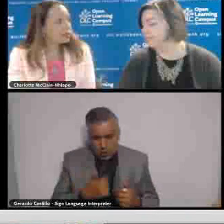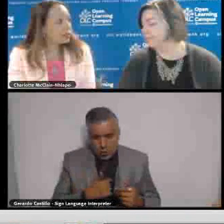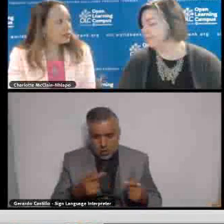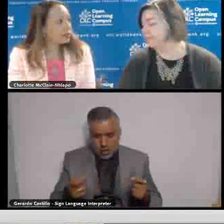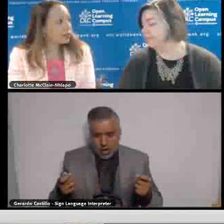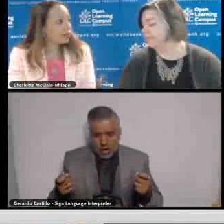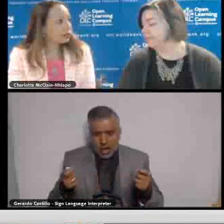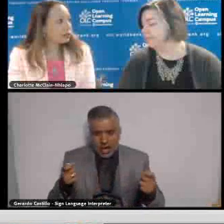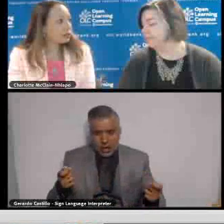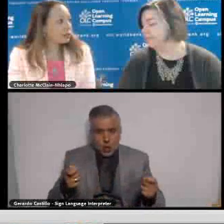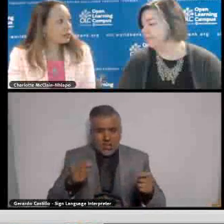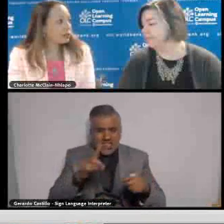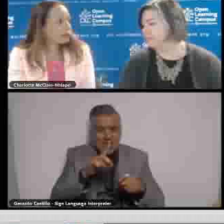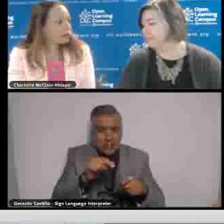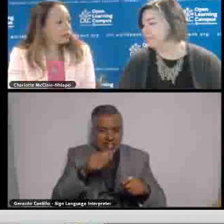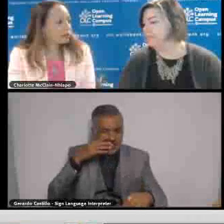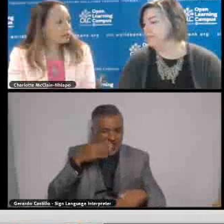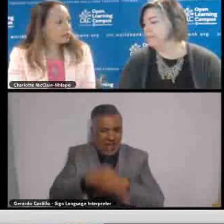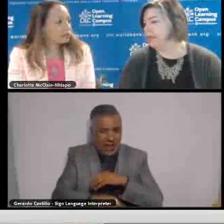earthquake?